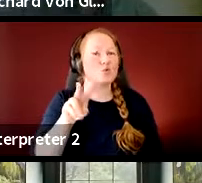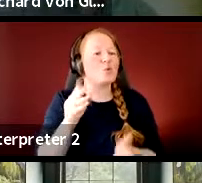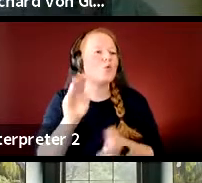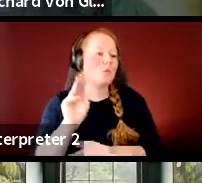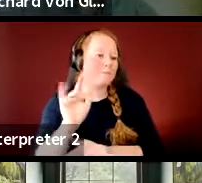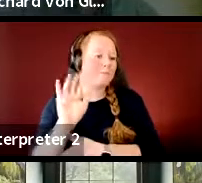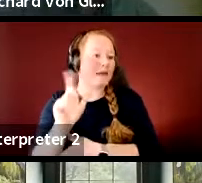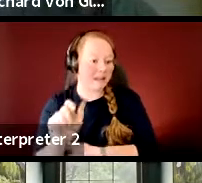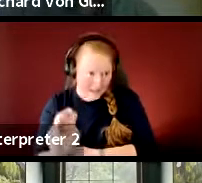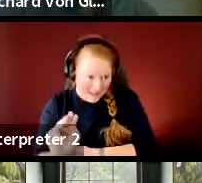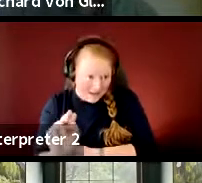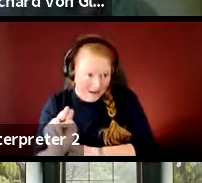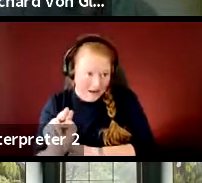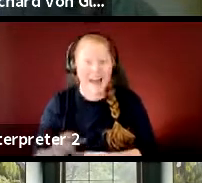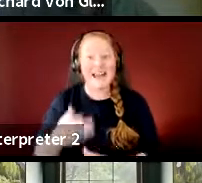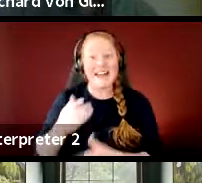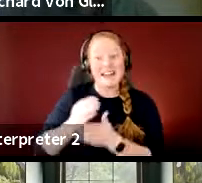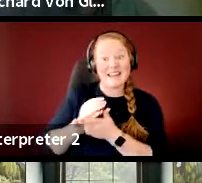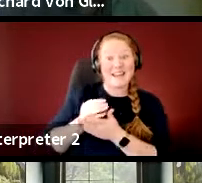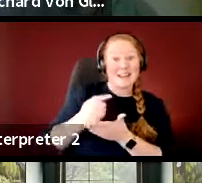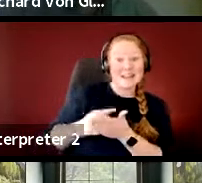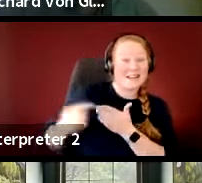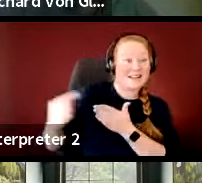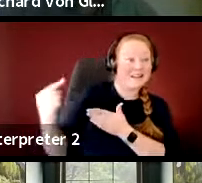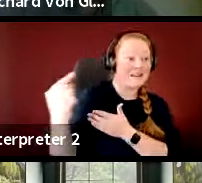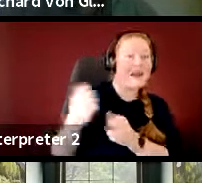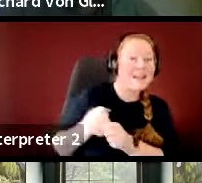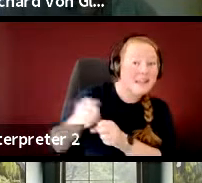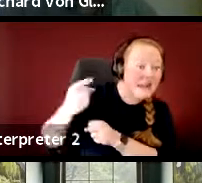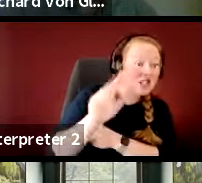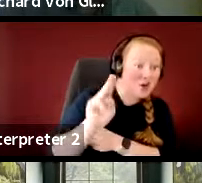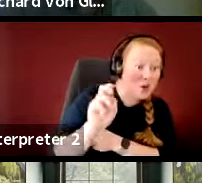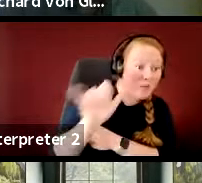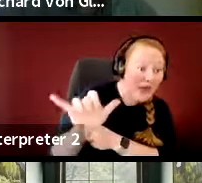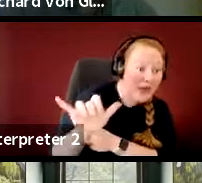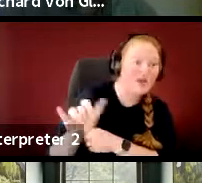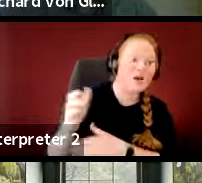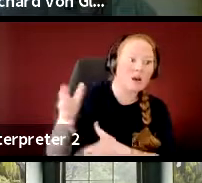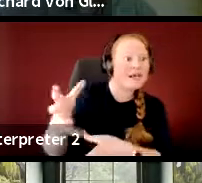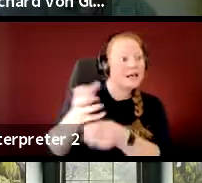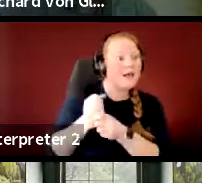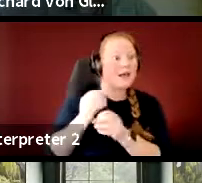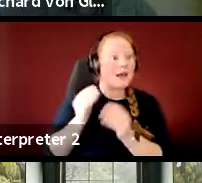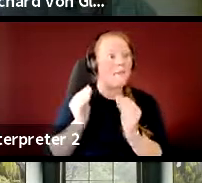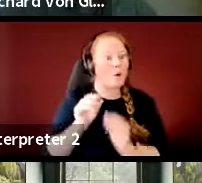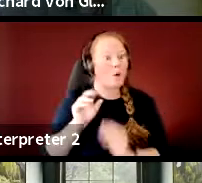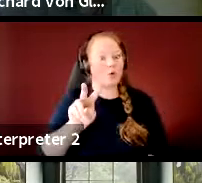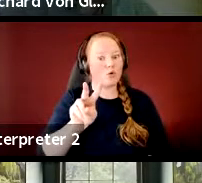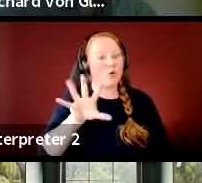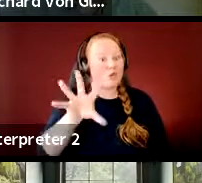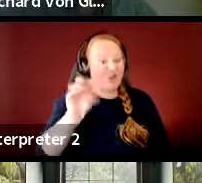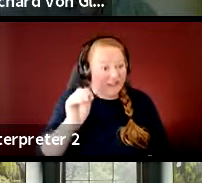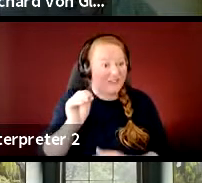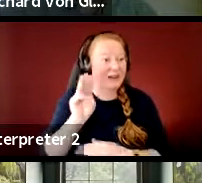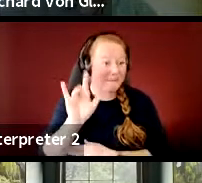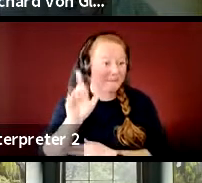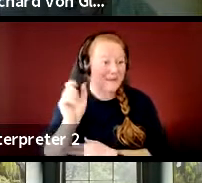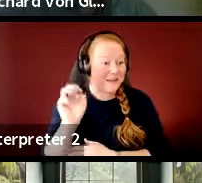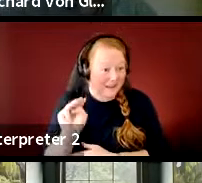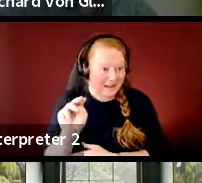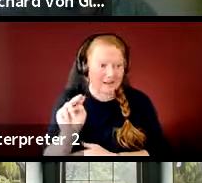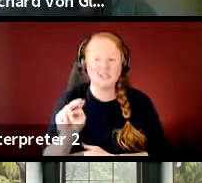May. This Stimulus Advisory Board will be designing and helping the mayor's office to implement an even